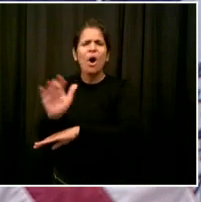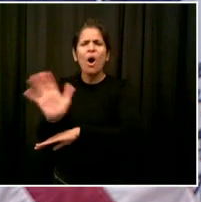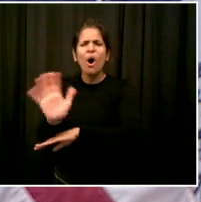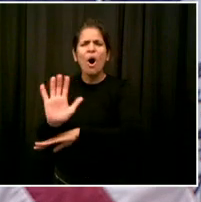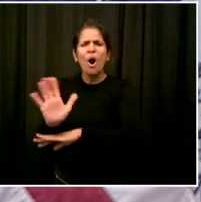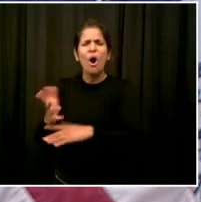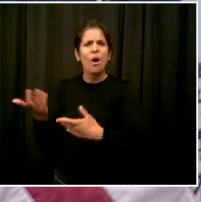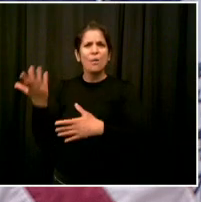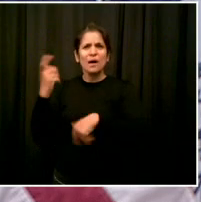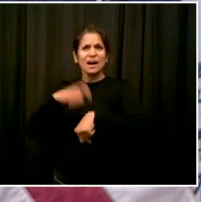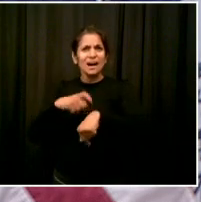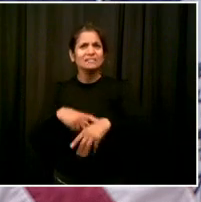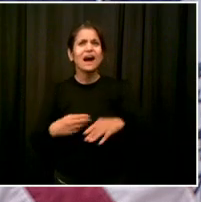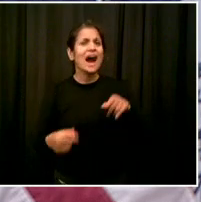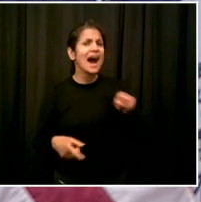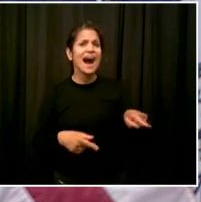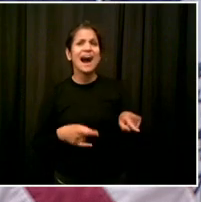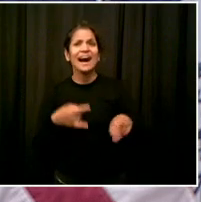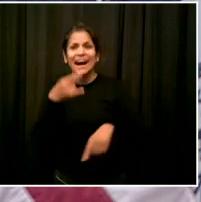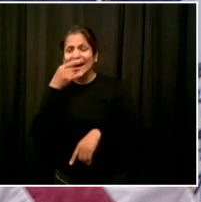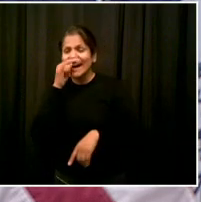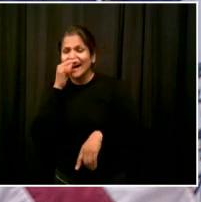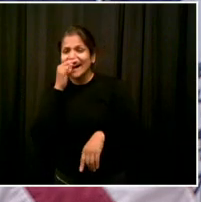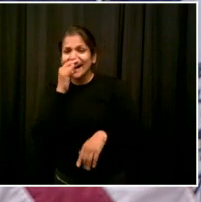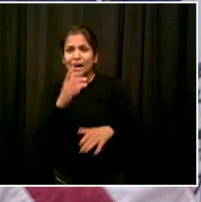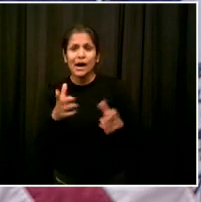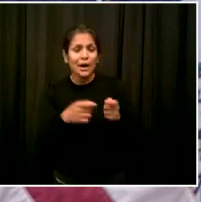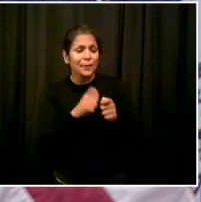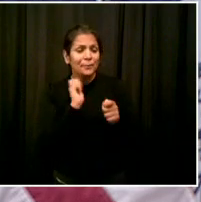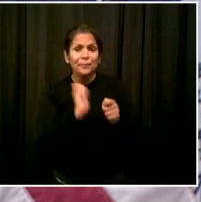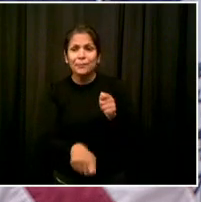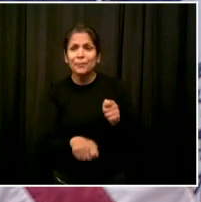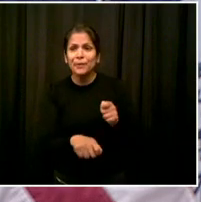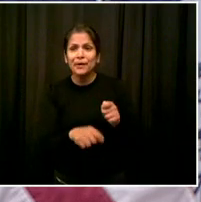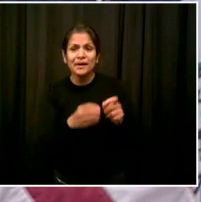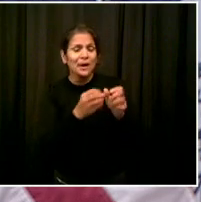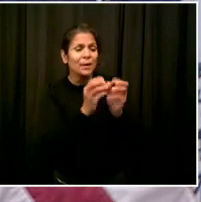us get kids to stop doing this because it's not good for anyone and it's not safe.